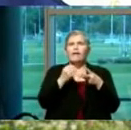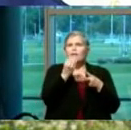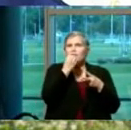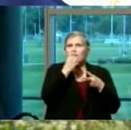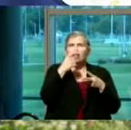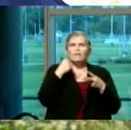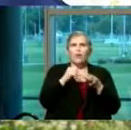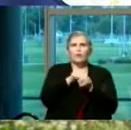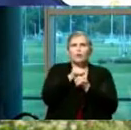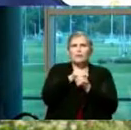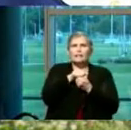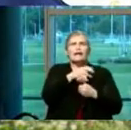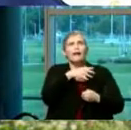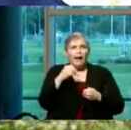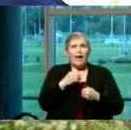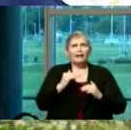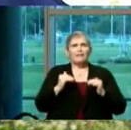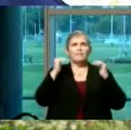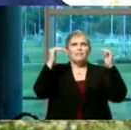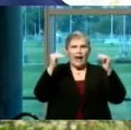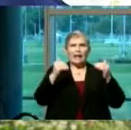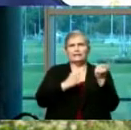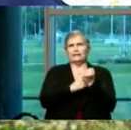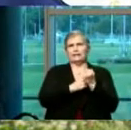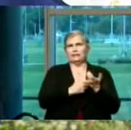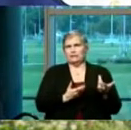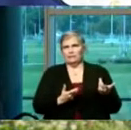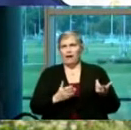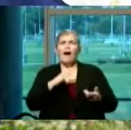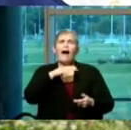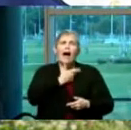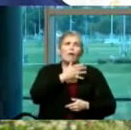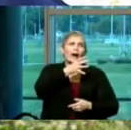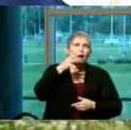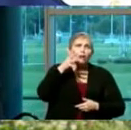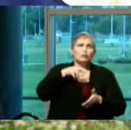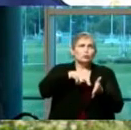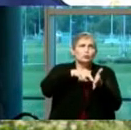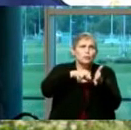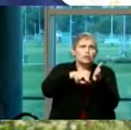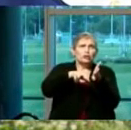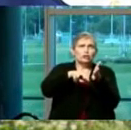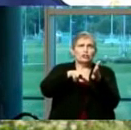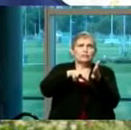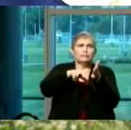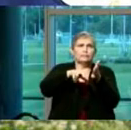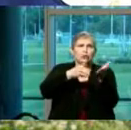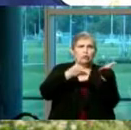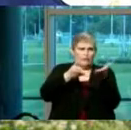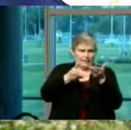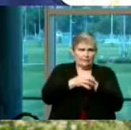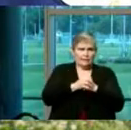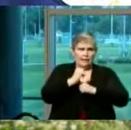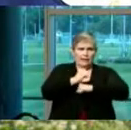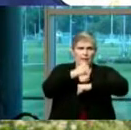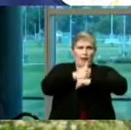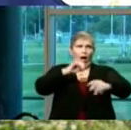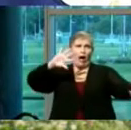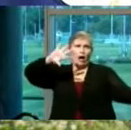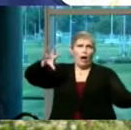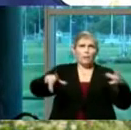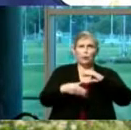ruminants, and advanced manure systems. Our Agricultural Research Service is establishing a